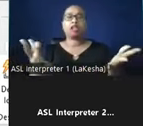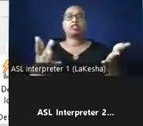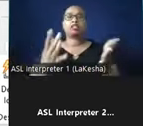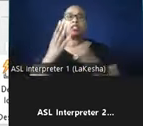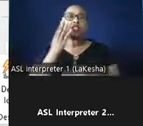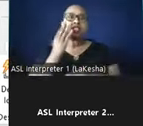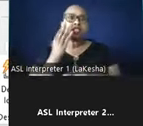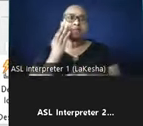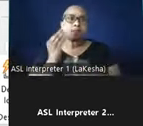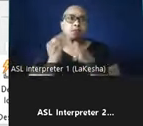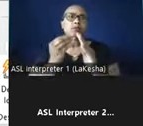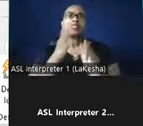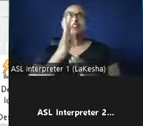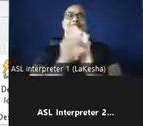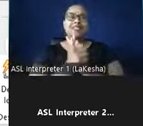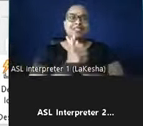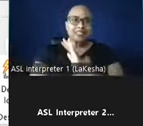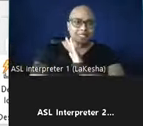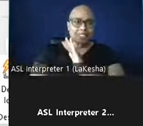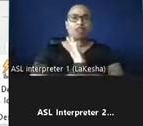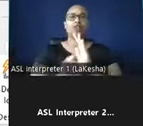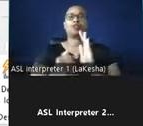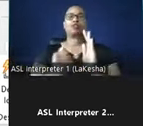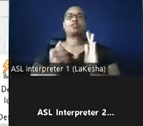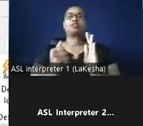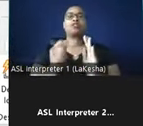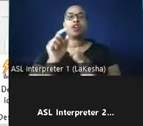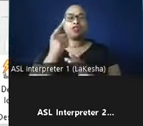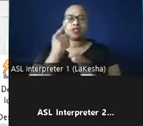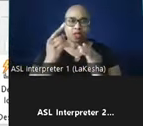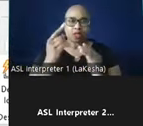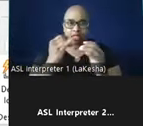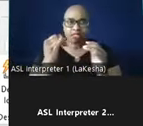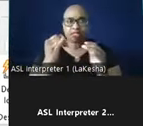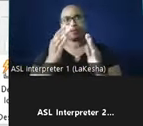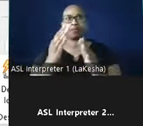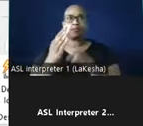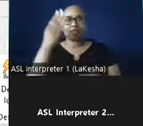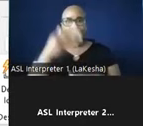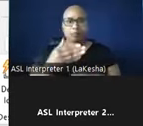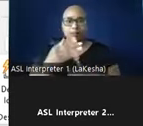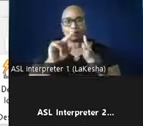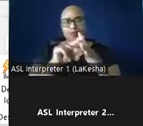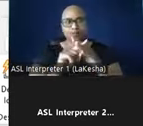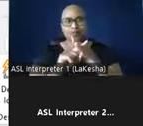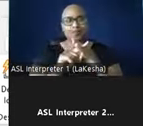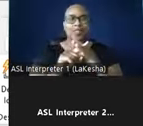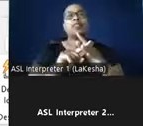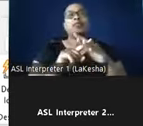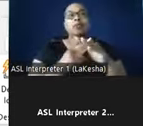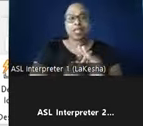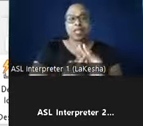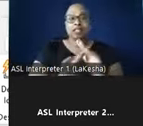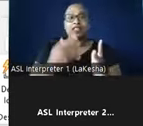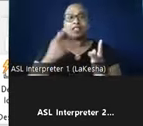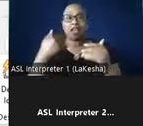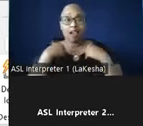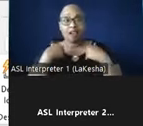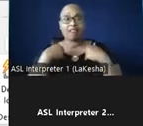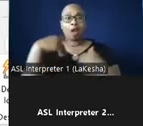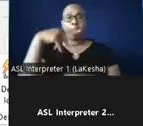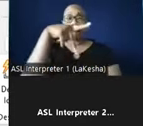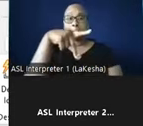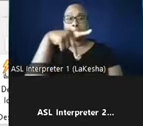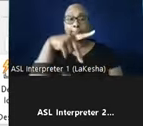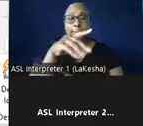line supervisors to that team that's executing the work. So when they show up at the project site, they have points of contact that are in park